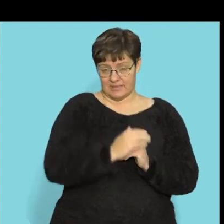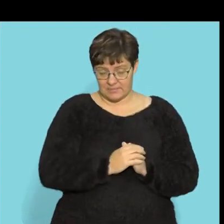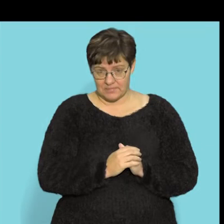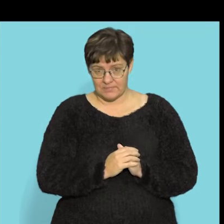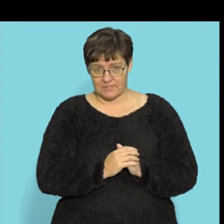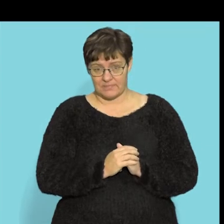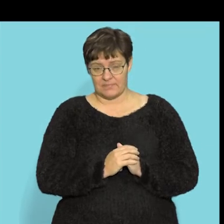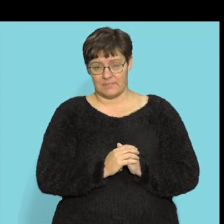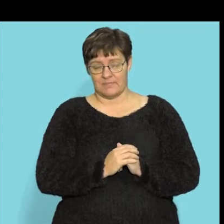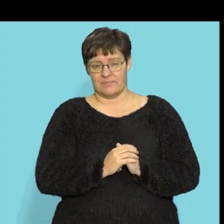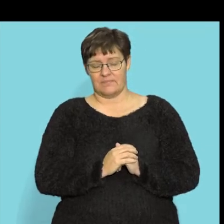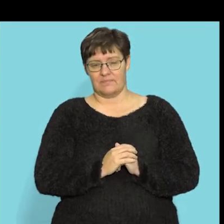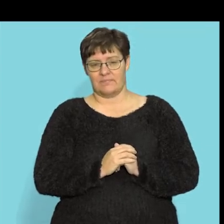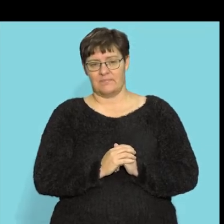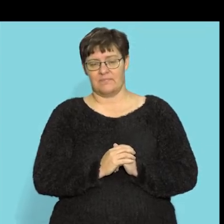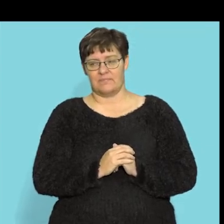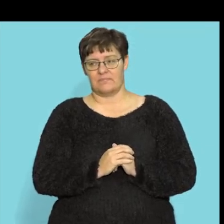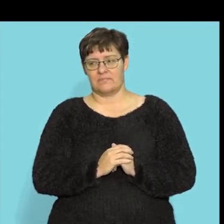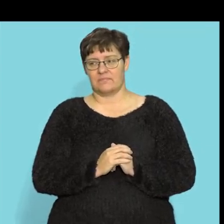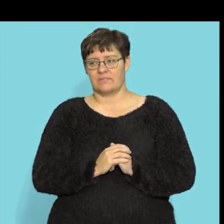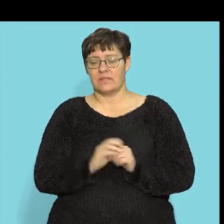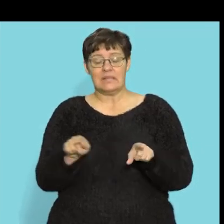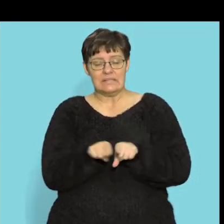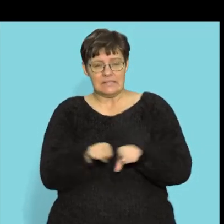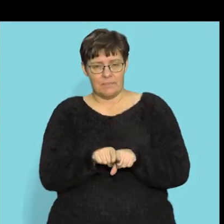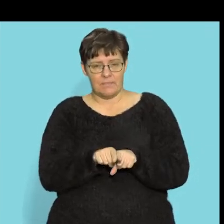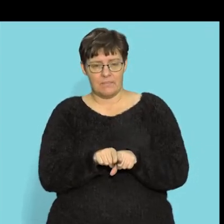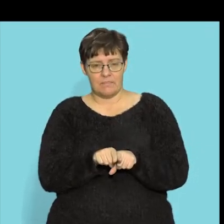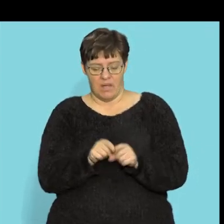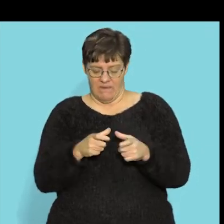greater resistance, right? And then again,